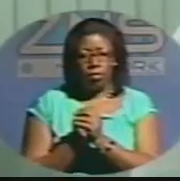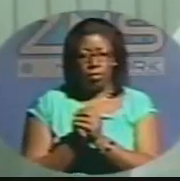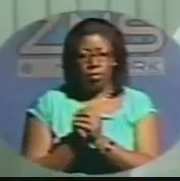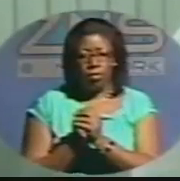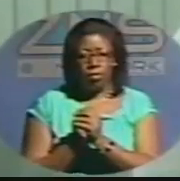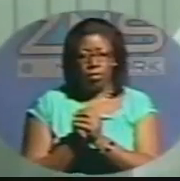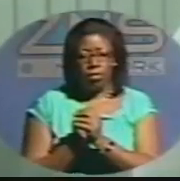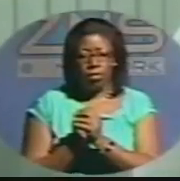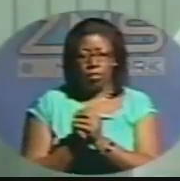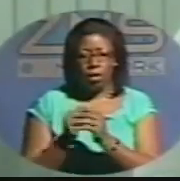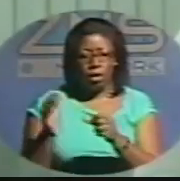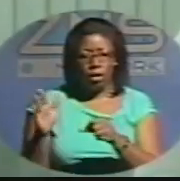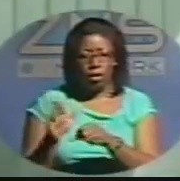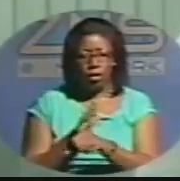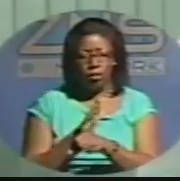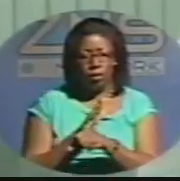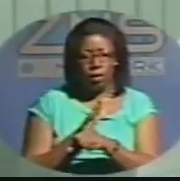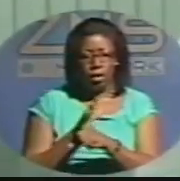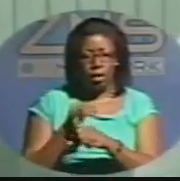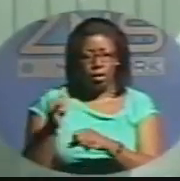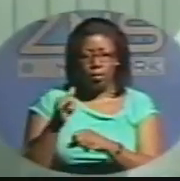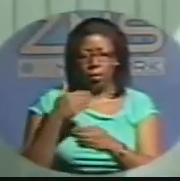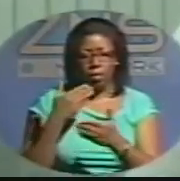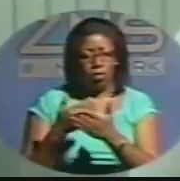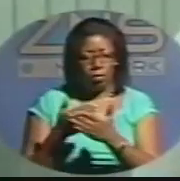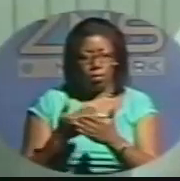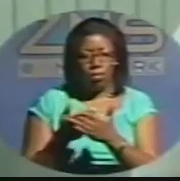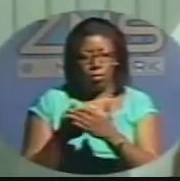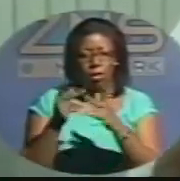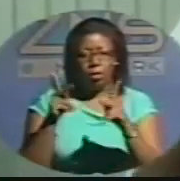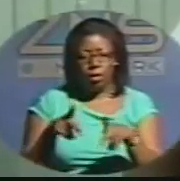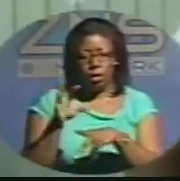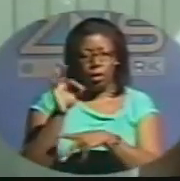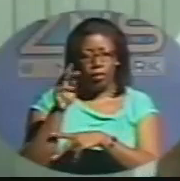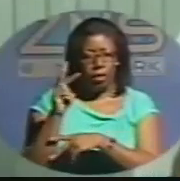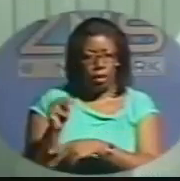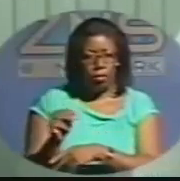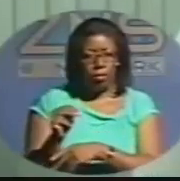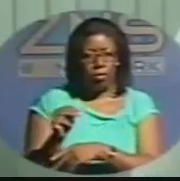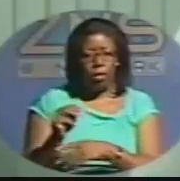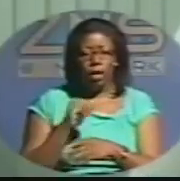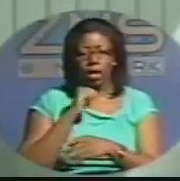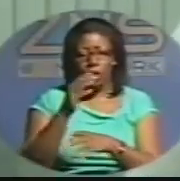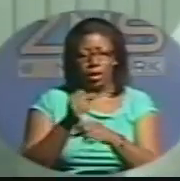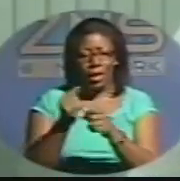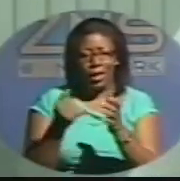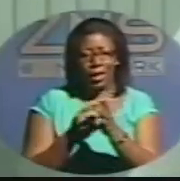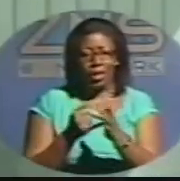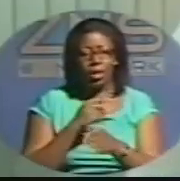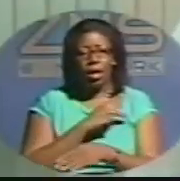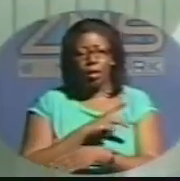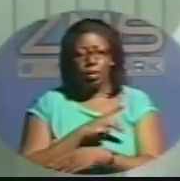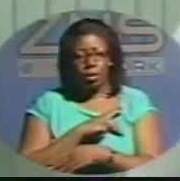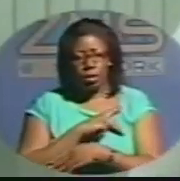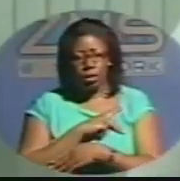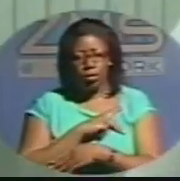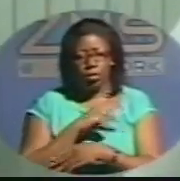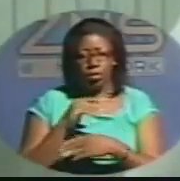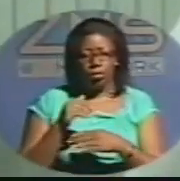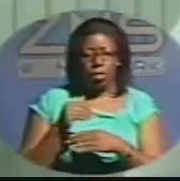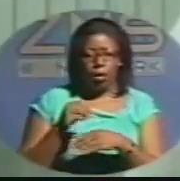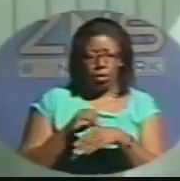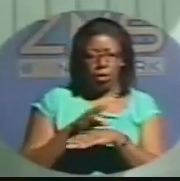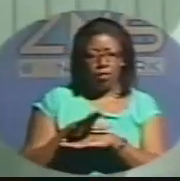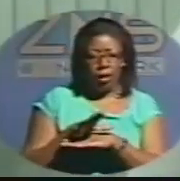Very, very fearless. And what I liked about him, though, he never took it personal. And I've advised young